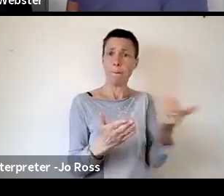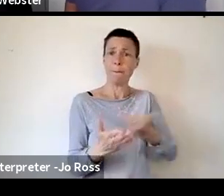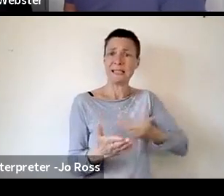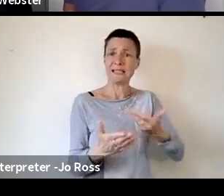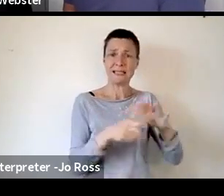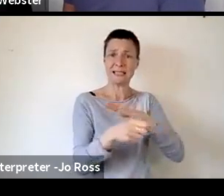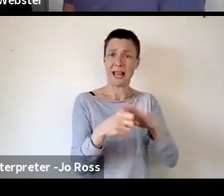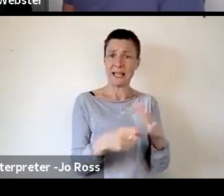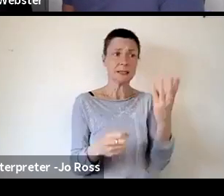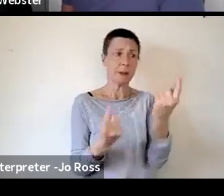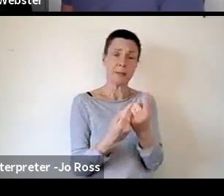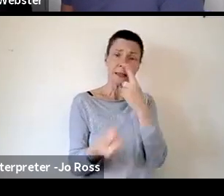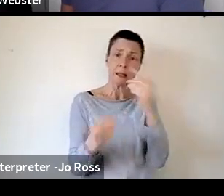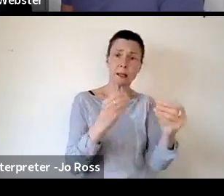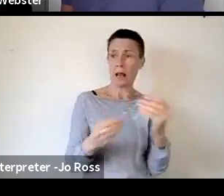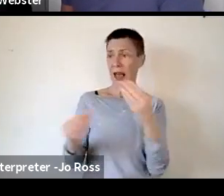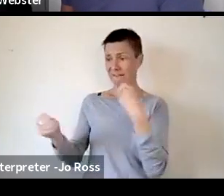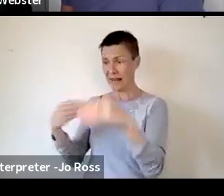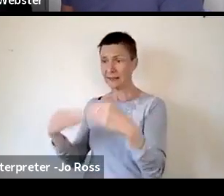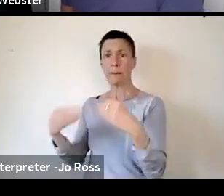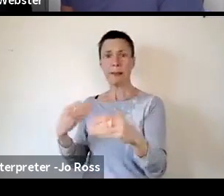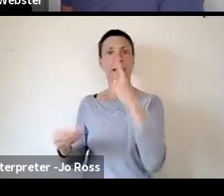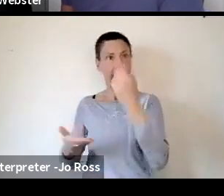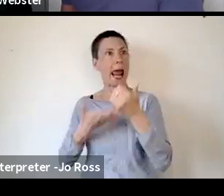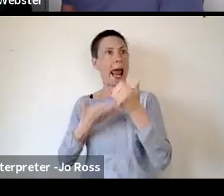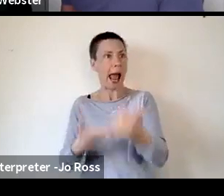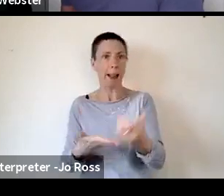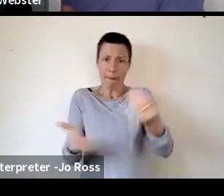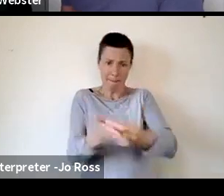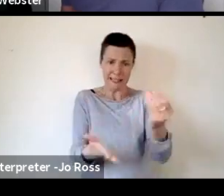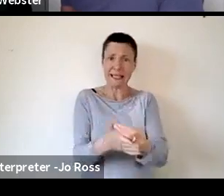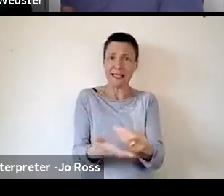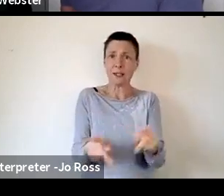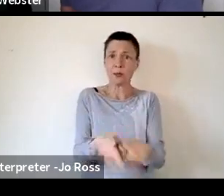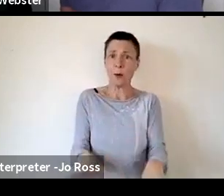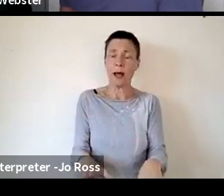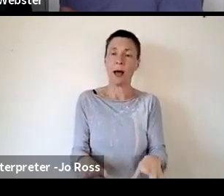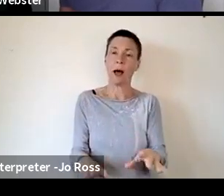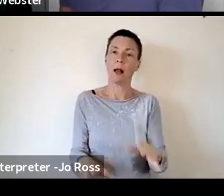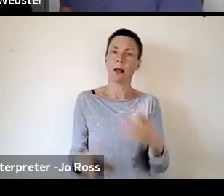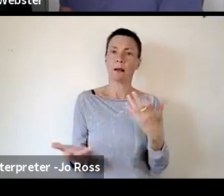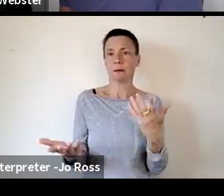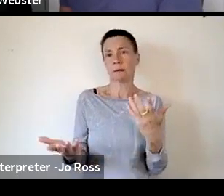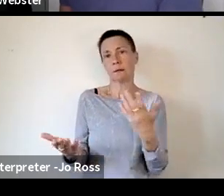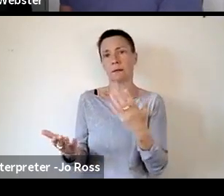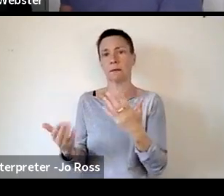of the flexibility actually helps money-wise for more than one person.